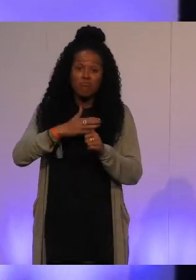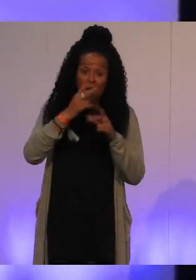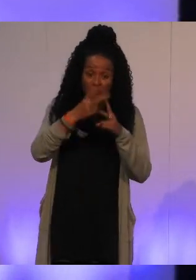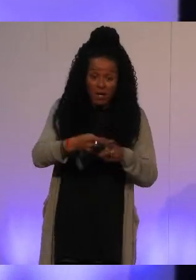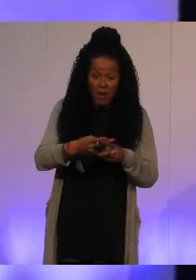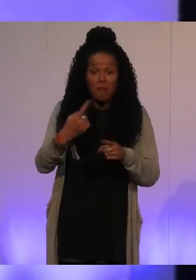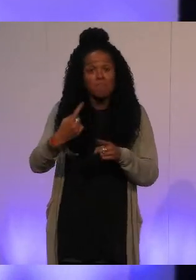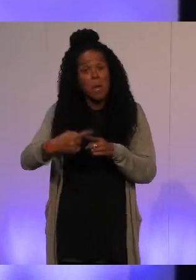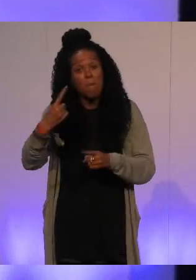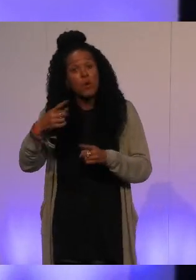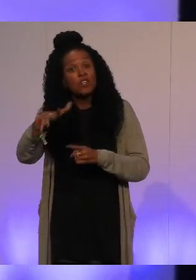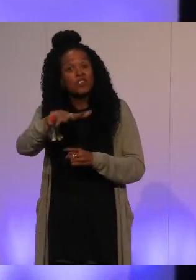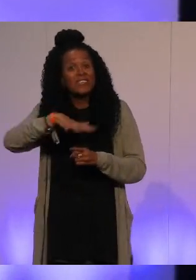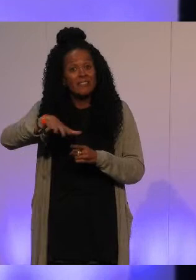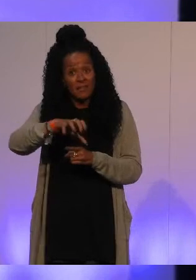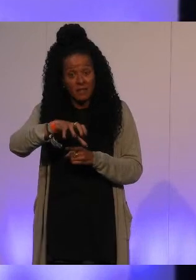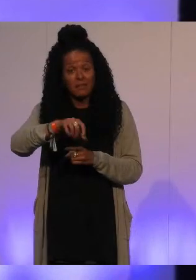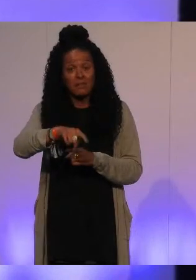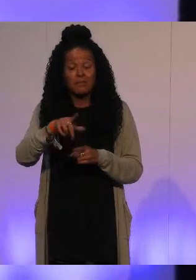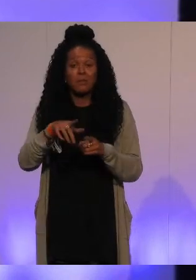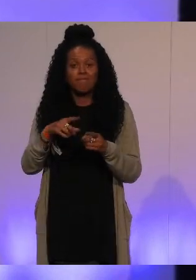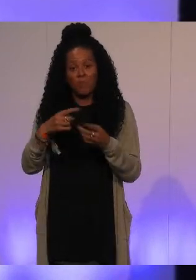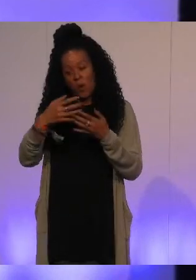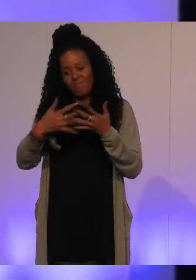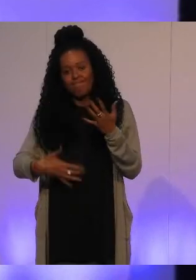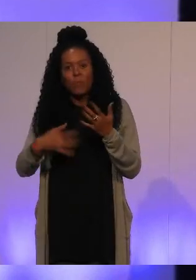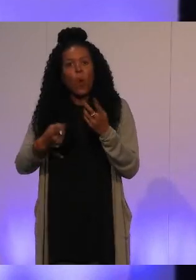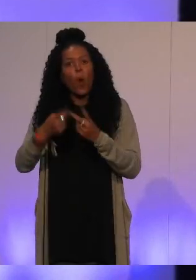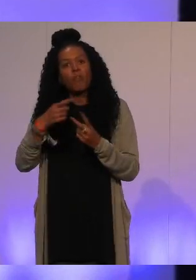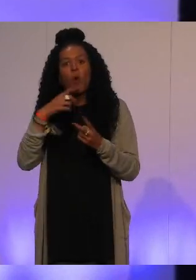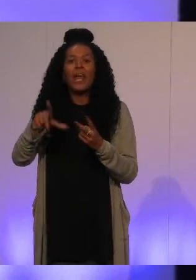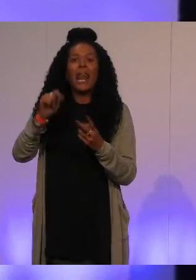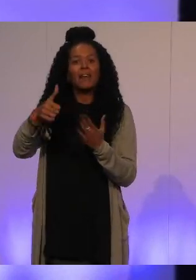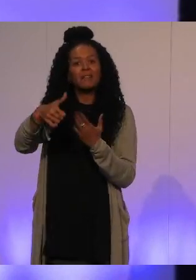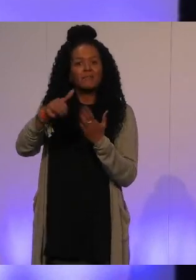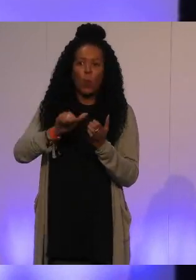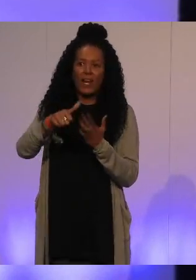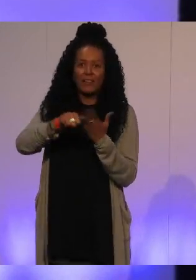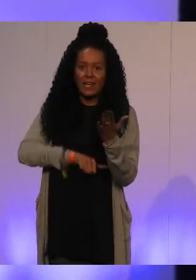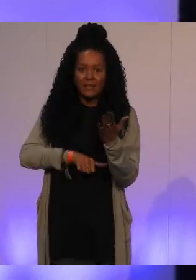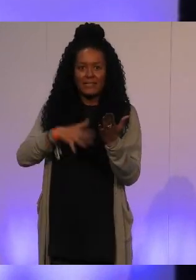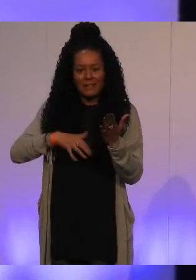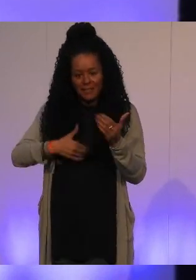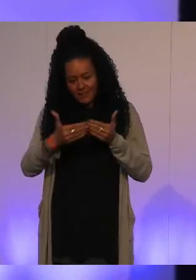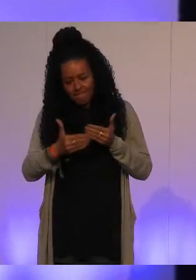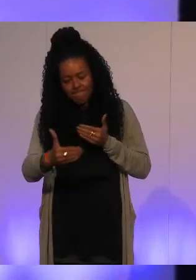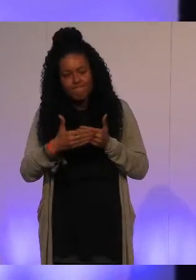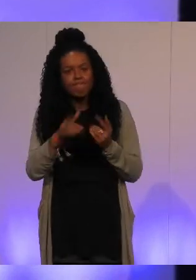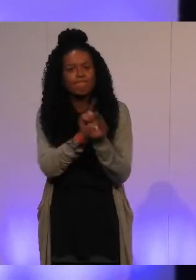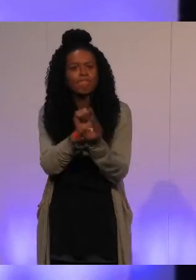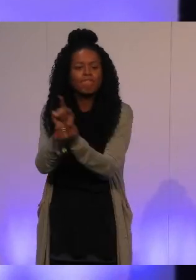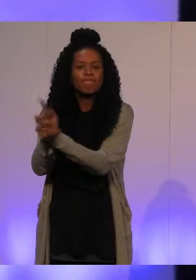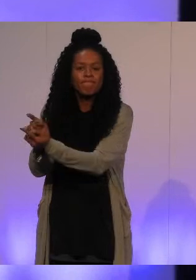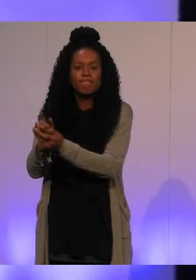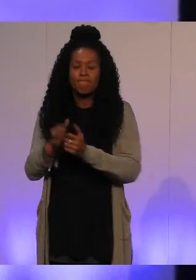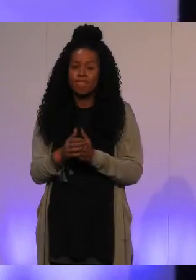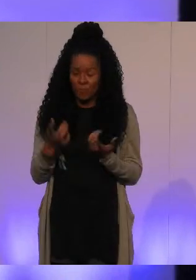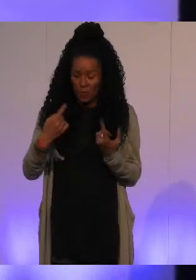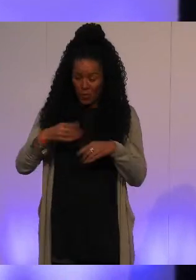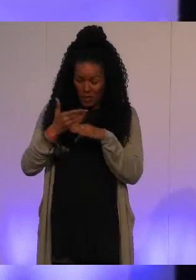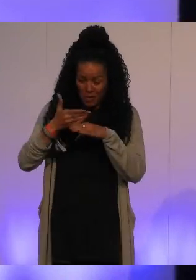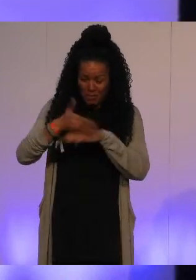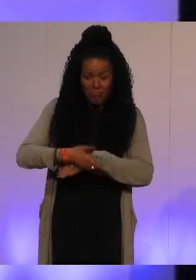in emergency settings, and all of those on our elective waiting lists in a timely way. We're working hard